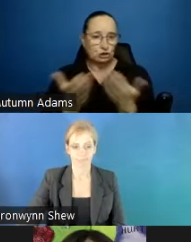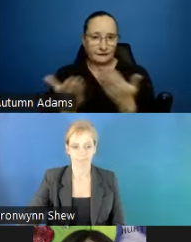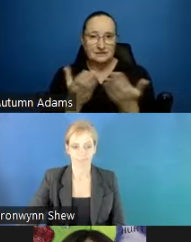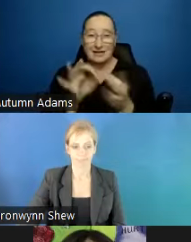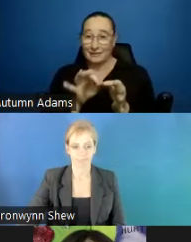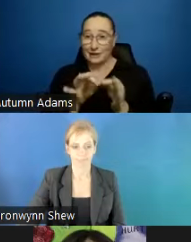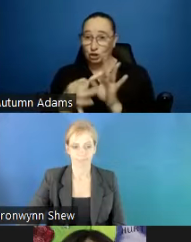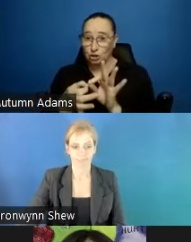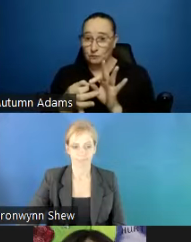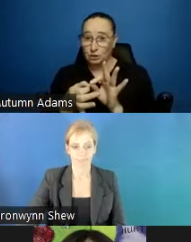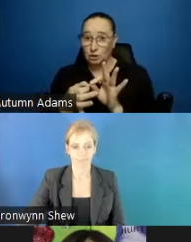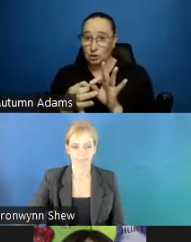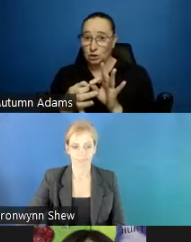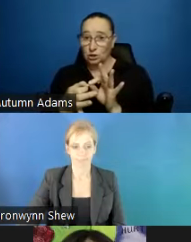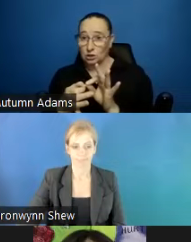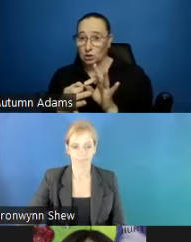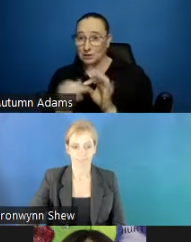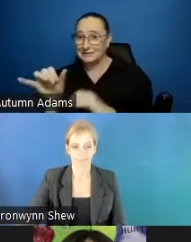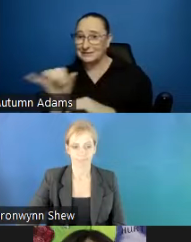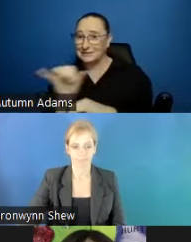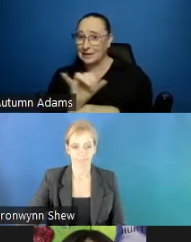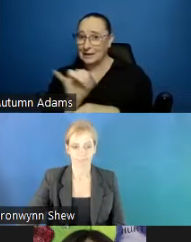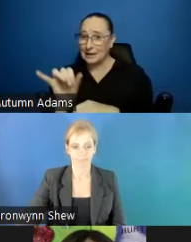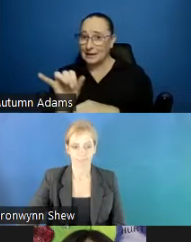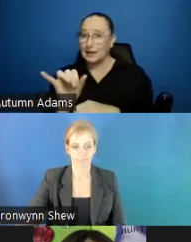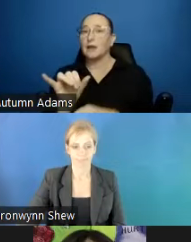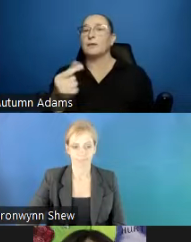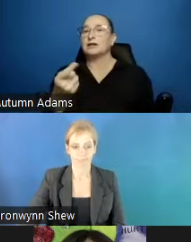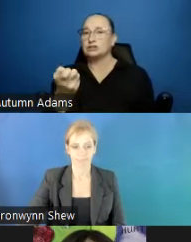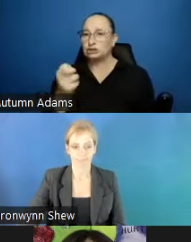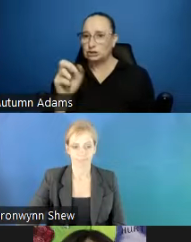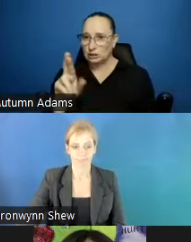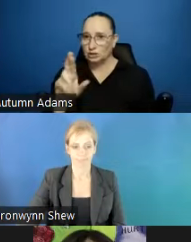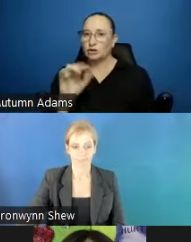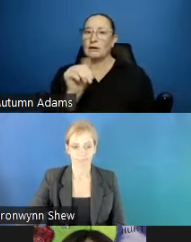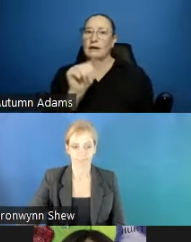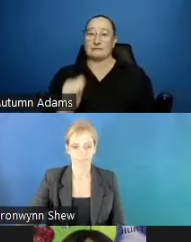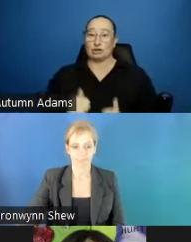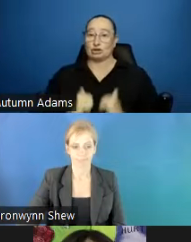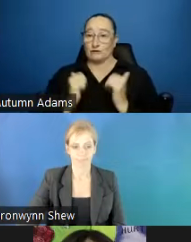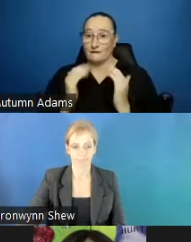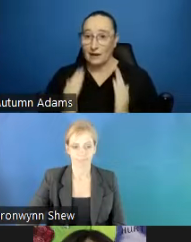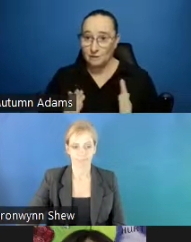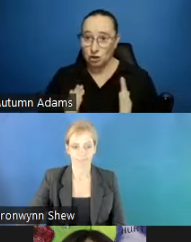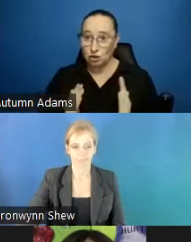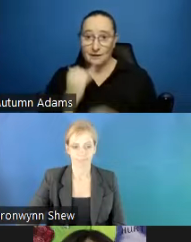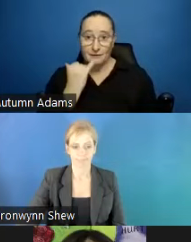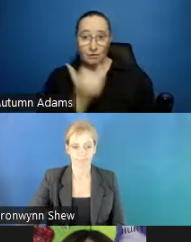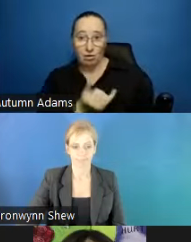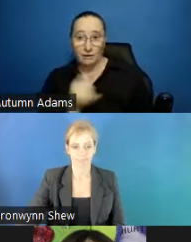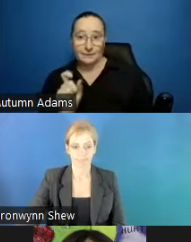on the line the same identified gender as the survivor who is calling?